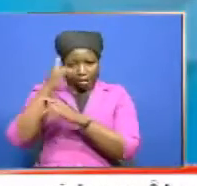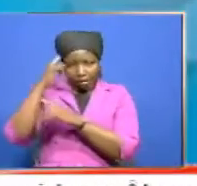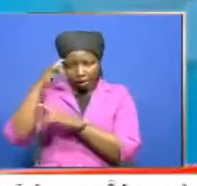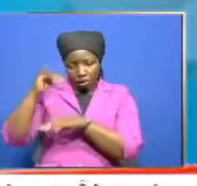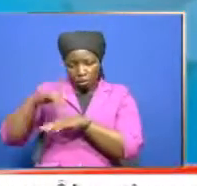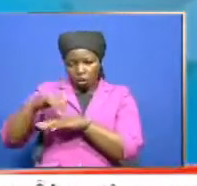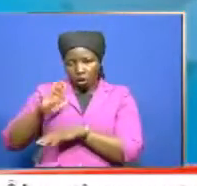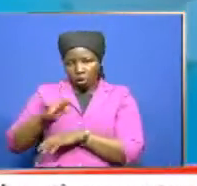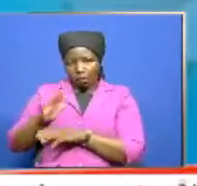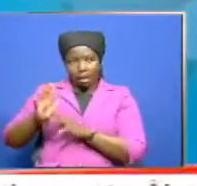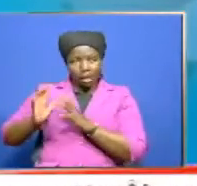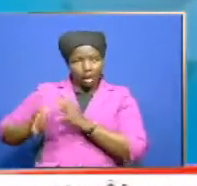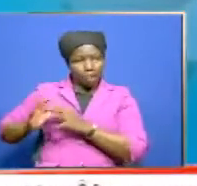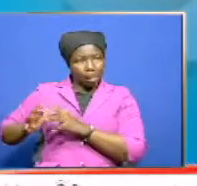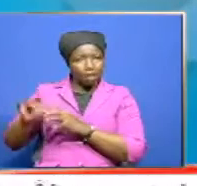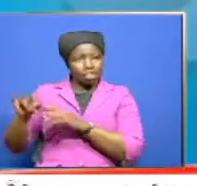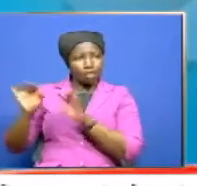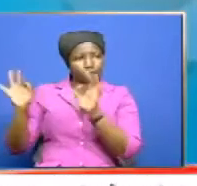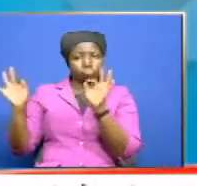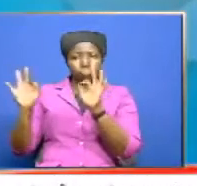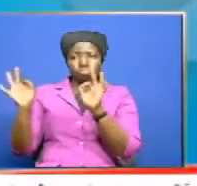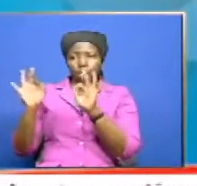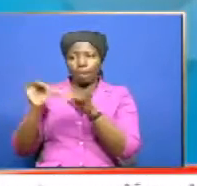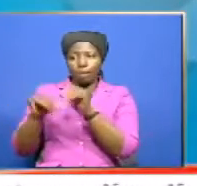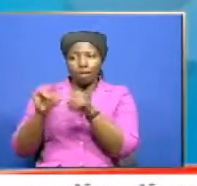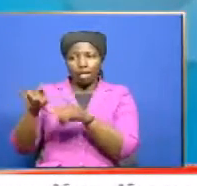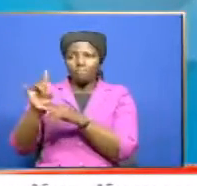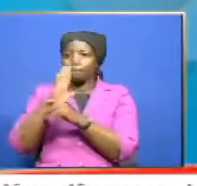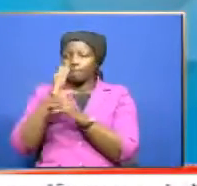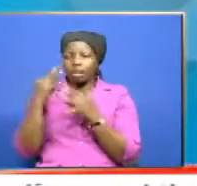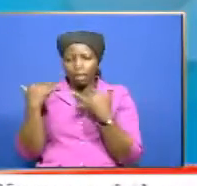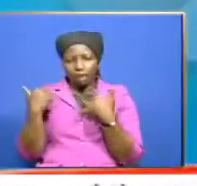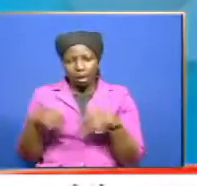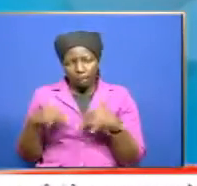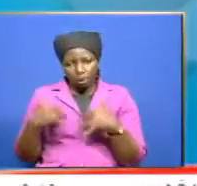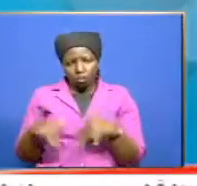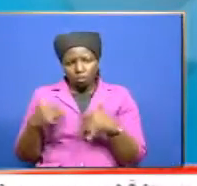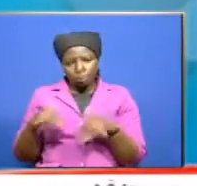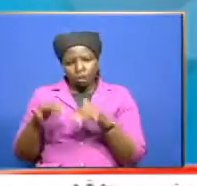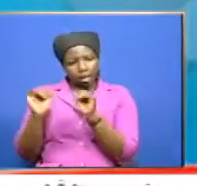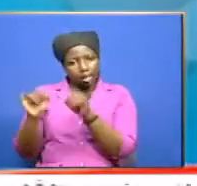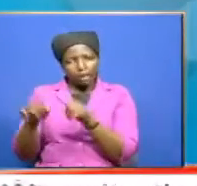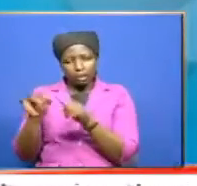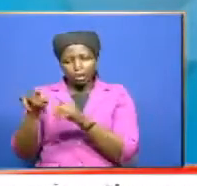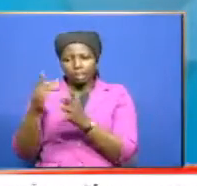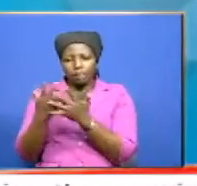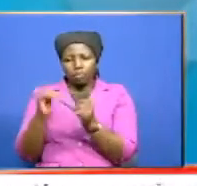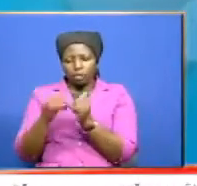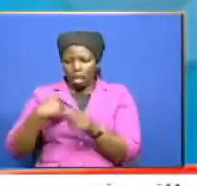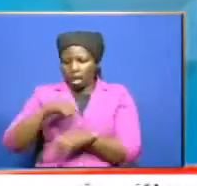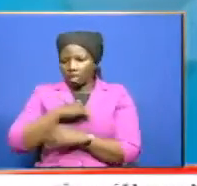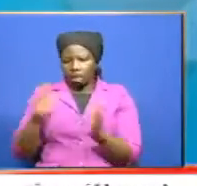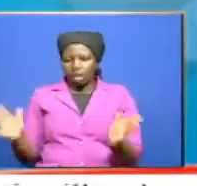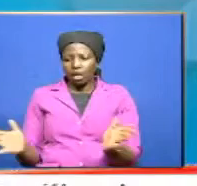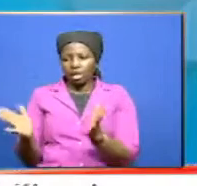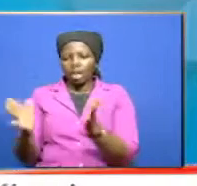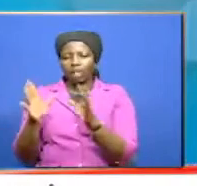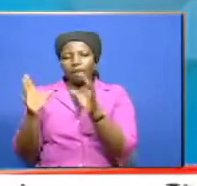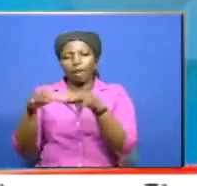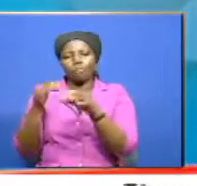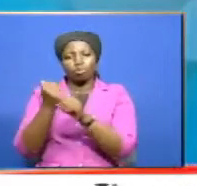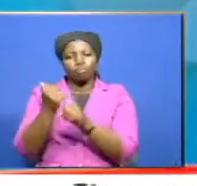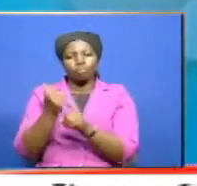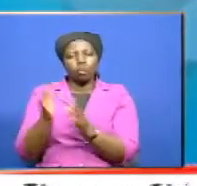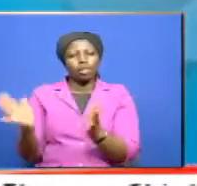rugby, that is amazing, you know, in terms of them being able to play out. That is something that we encourage clubs to do. We encourage the federations to support